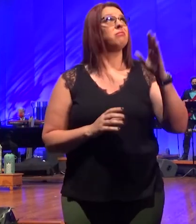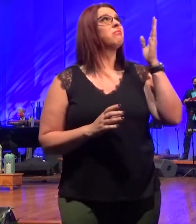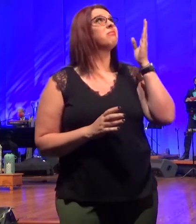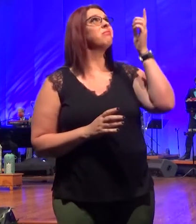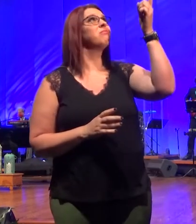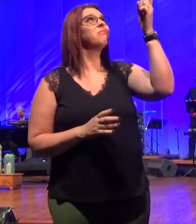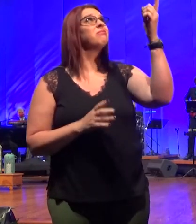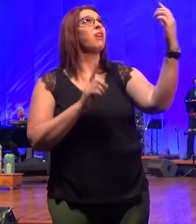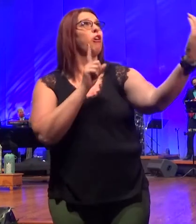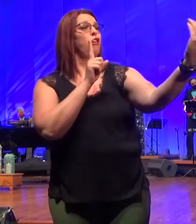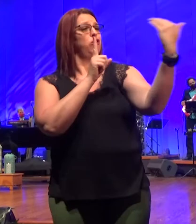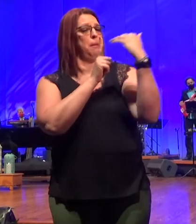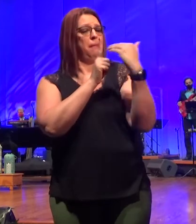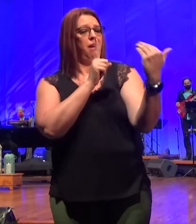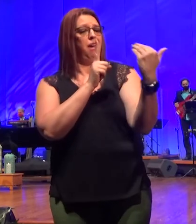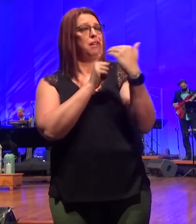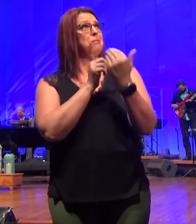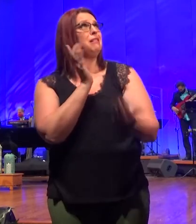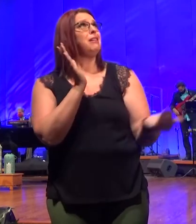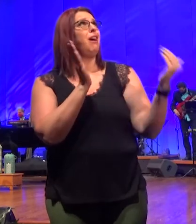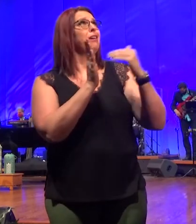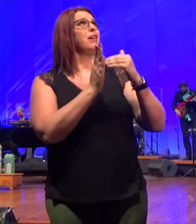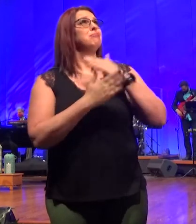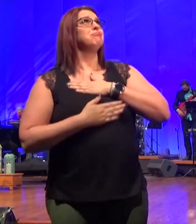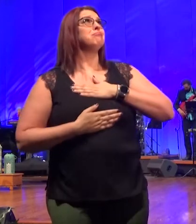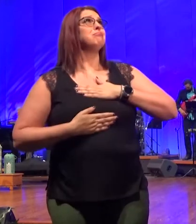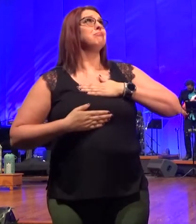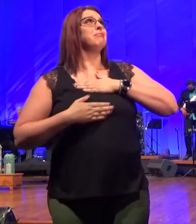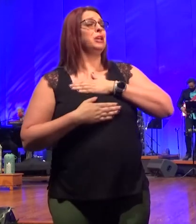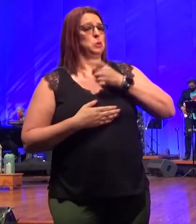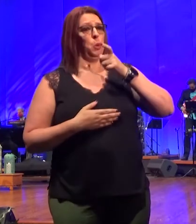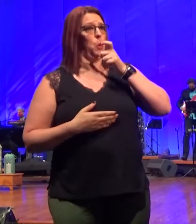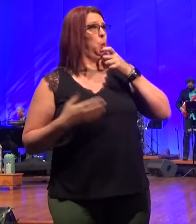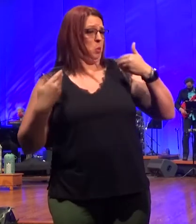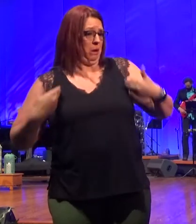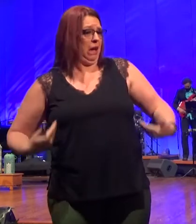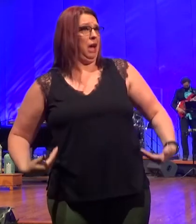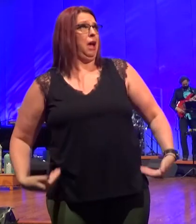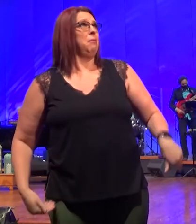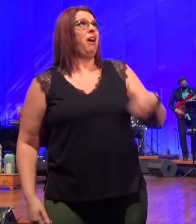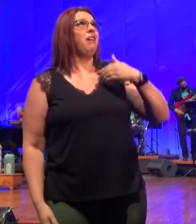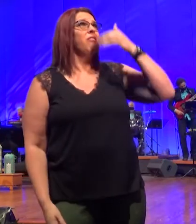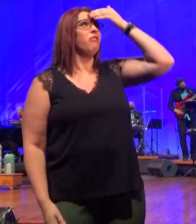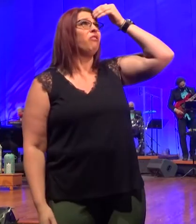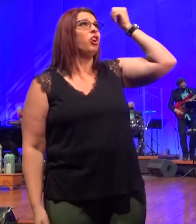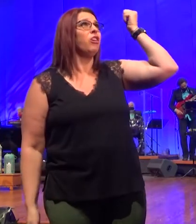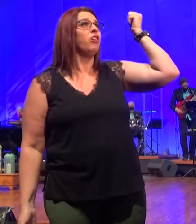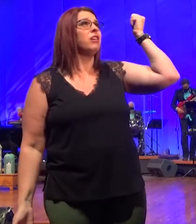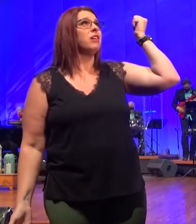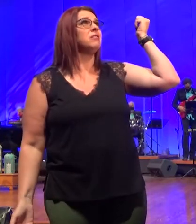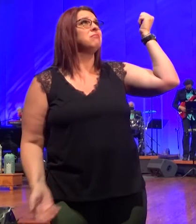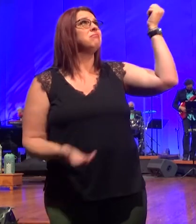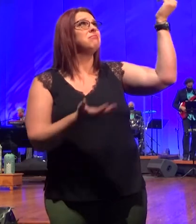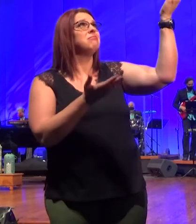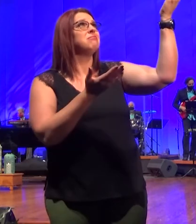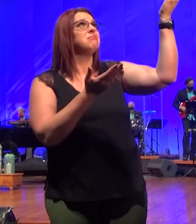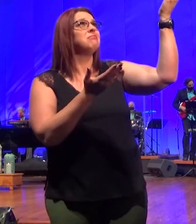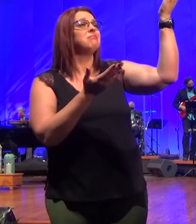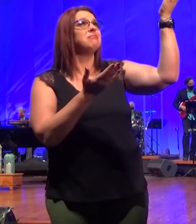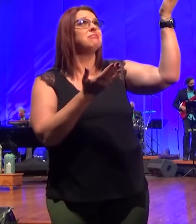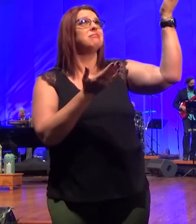Remind me once again just who I am, because I need to know.